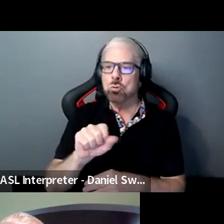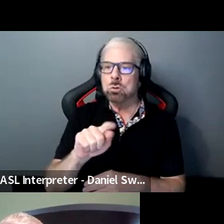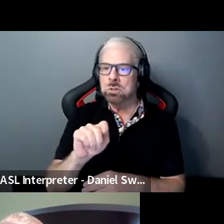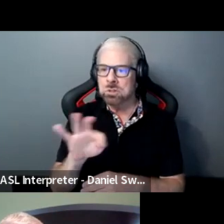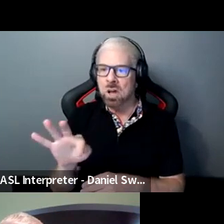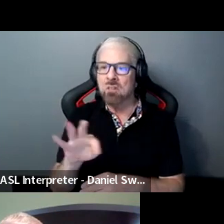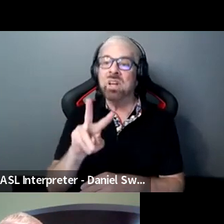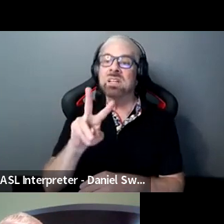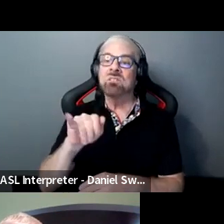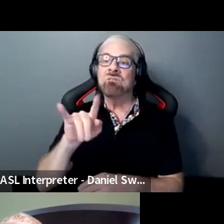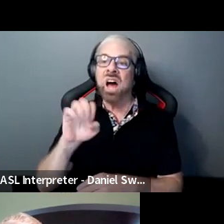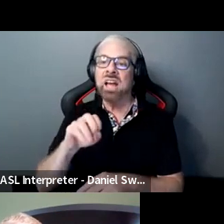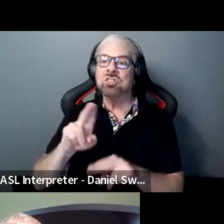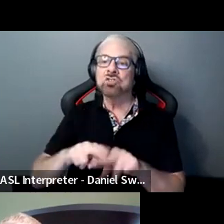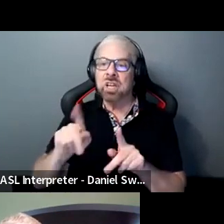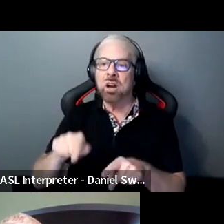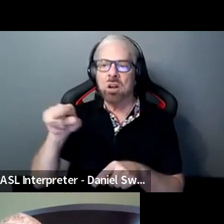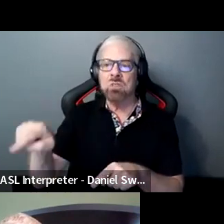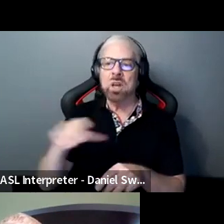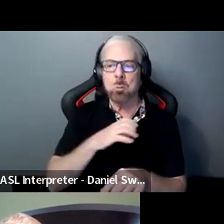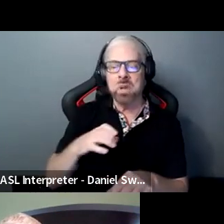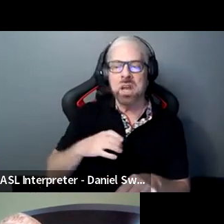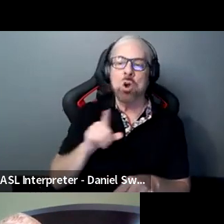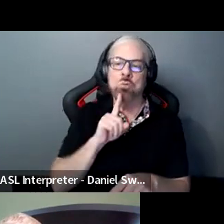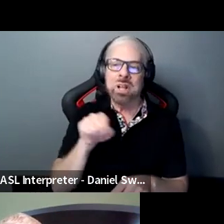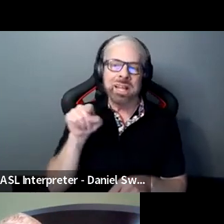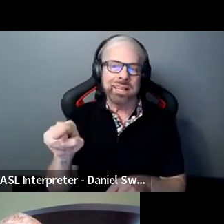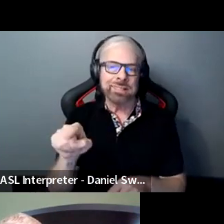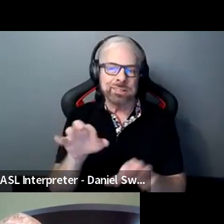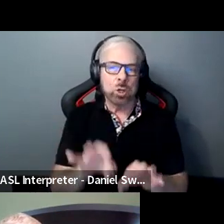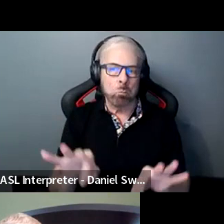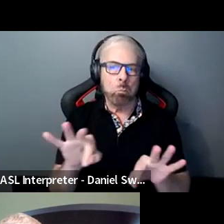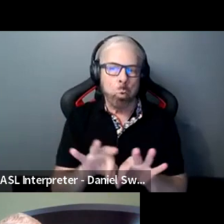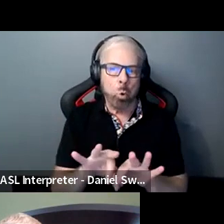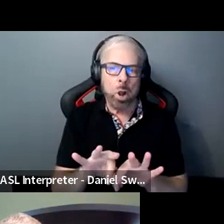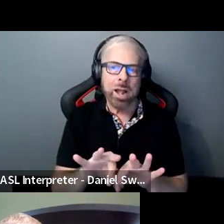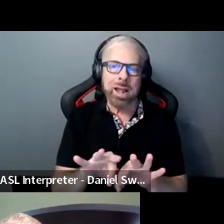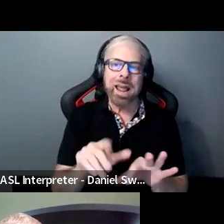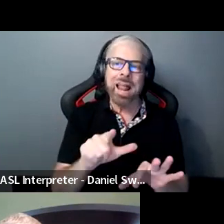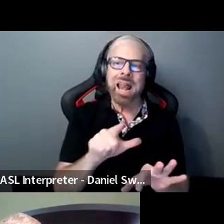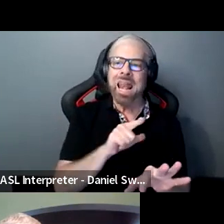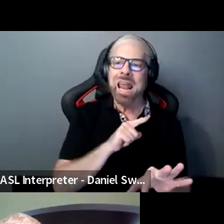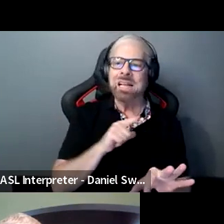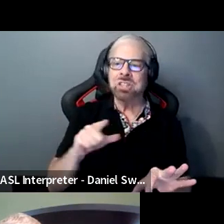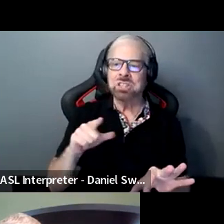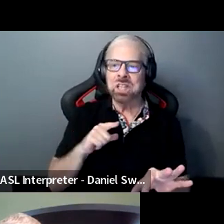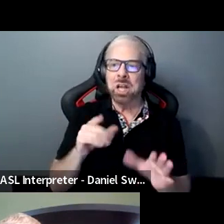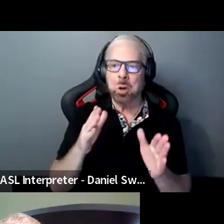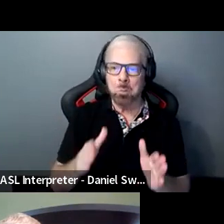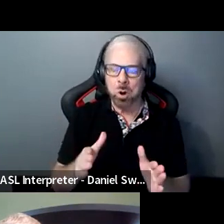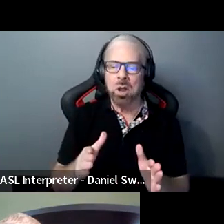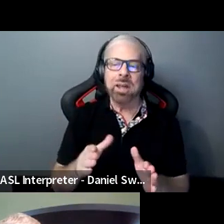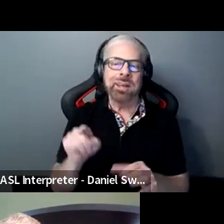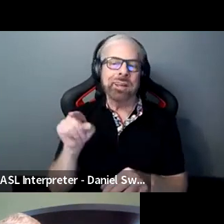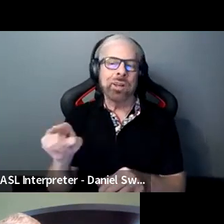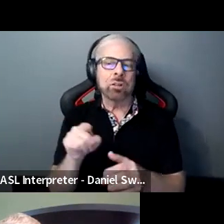Judiciary Committee, and who is really the key legislator when it comes to what happens